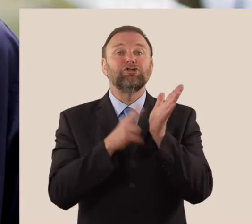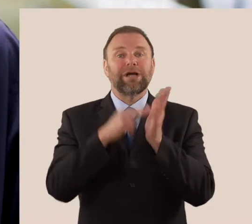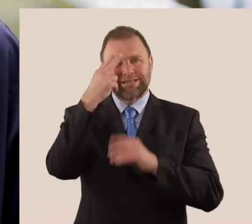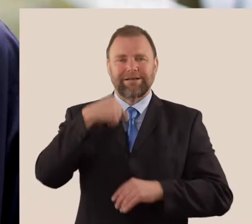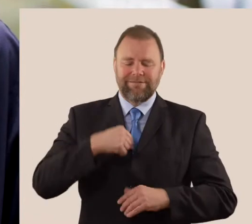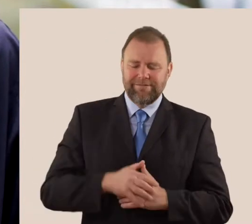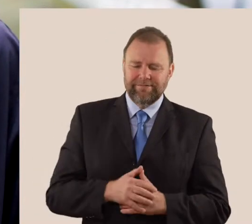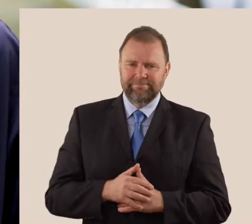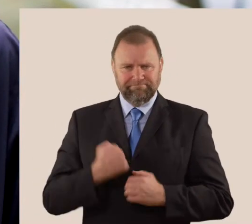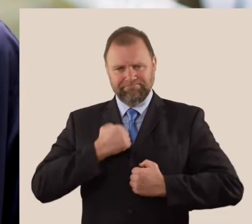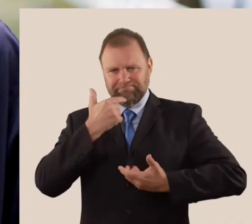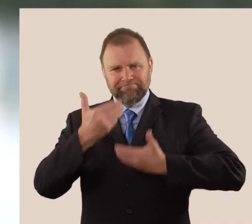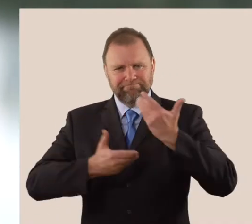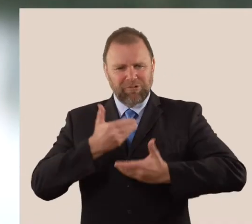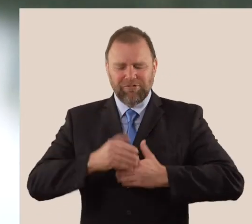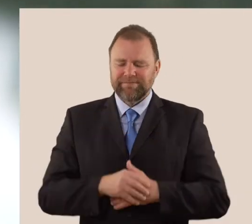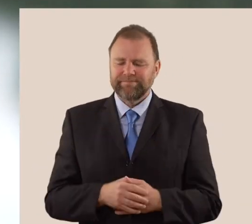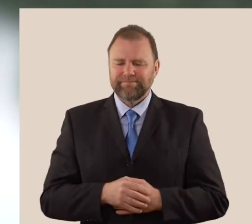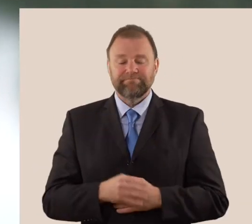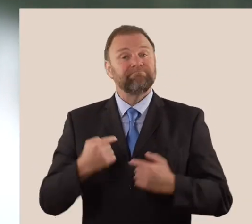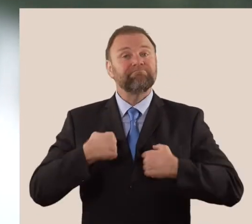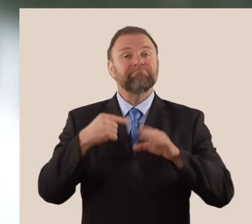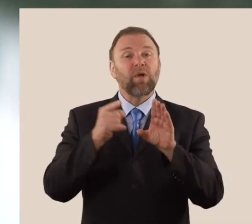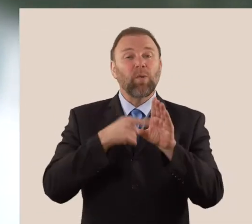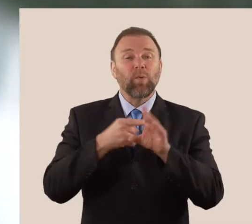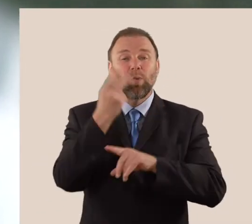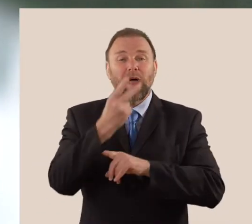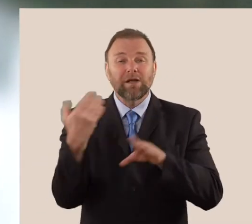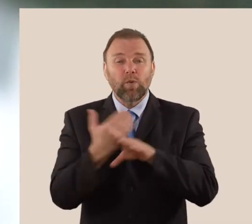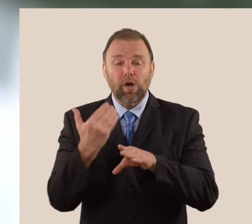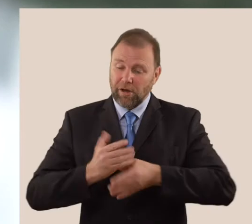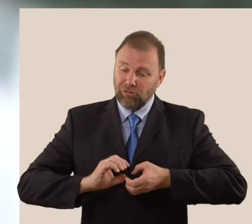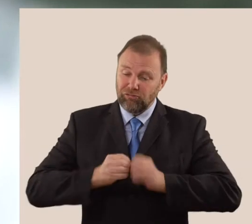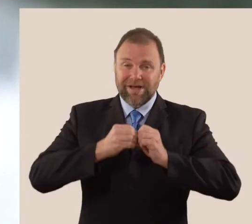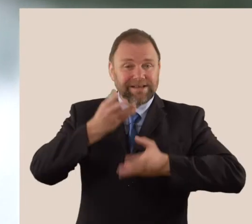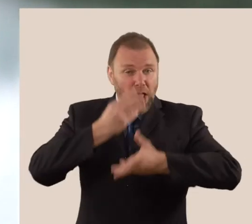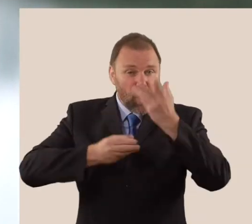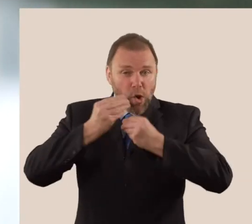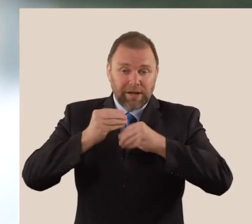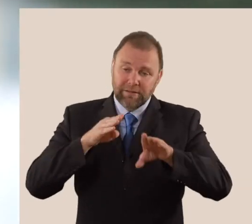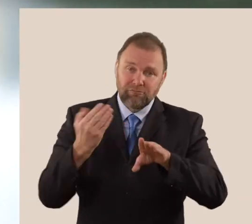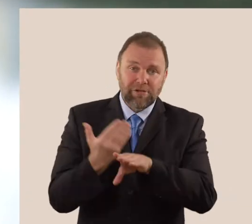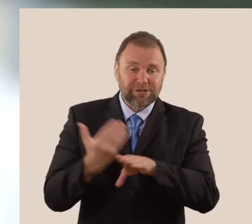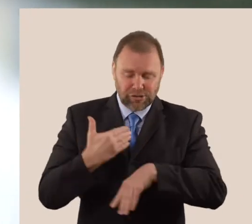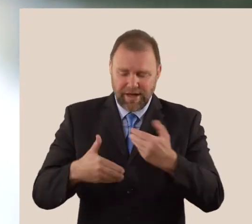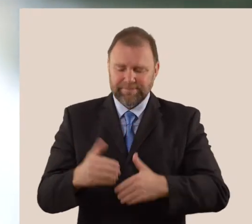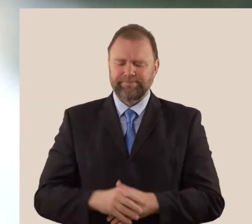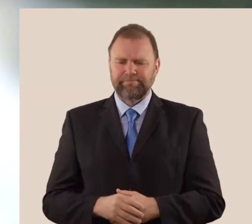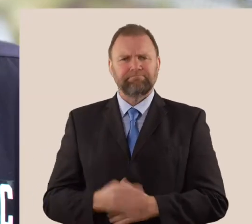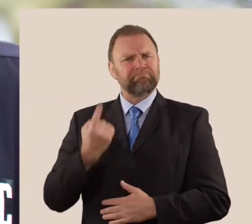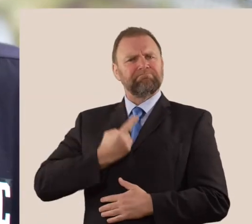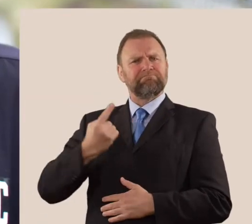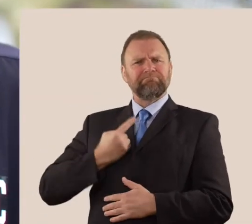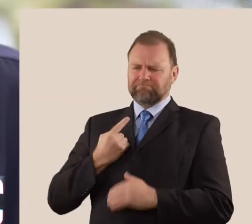My name is Jason and this is my story. I'm a youth arts worker and a creative learning practitioner. Coming from a disadvantaged working